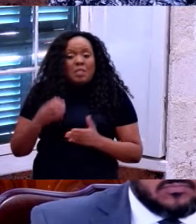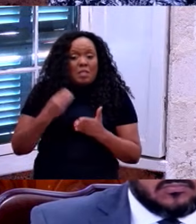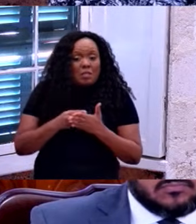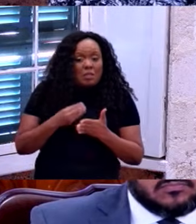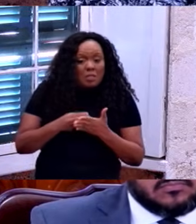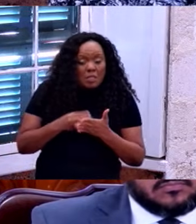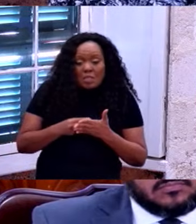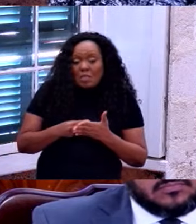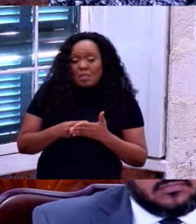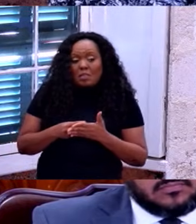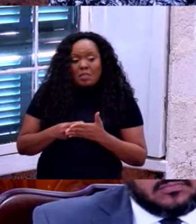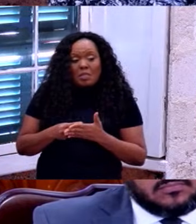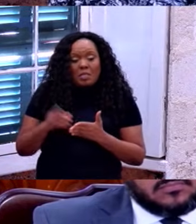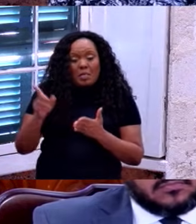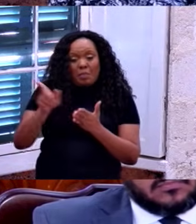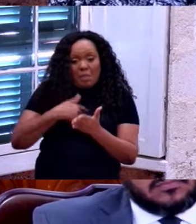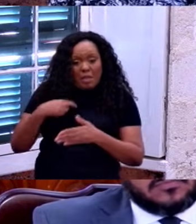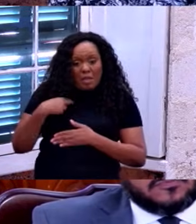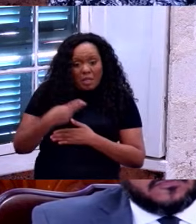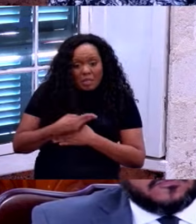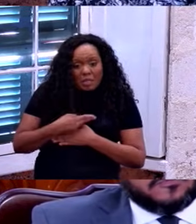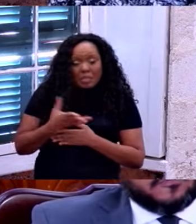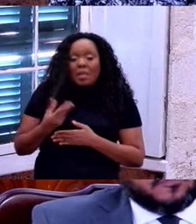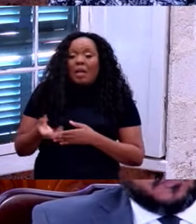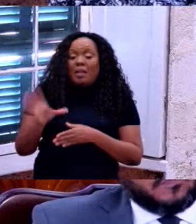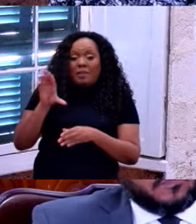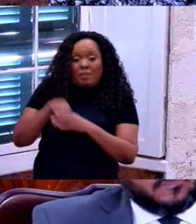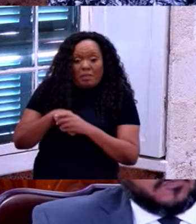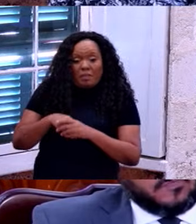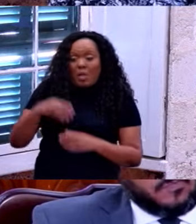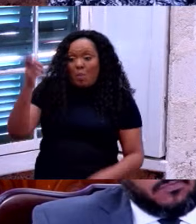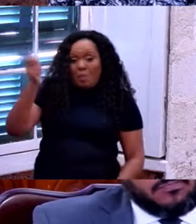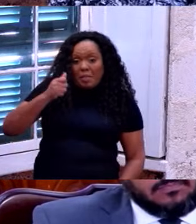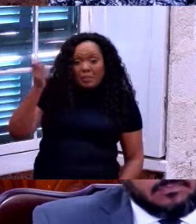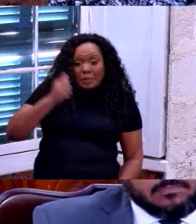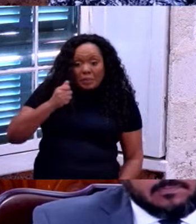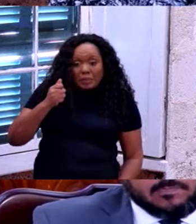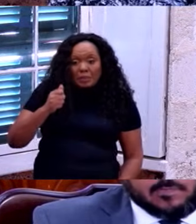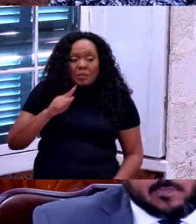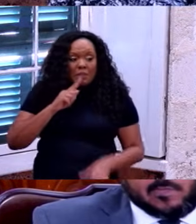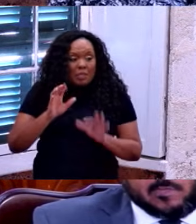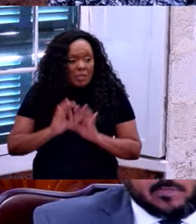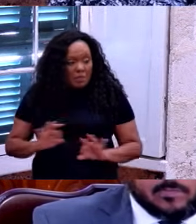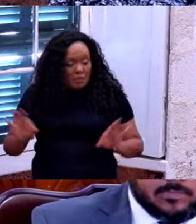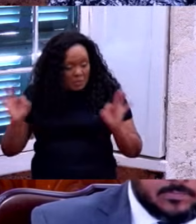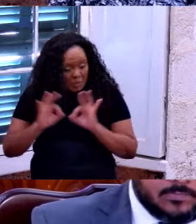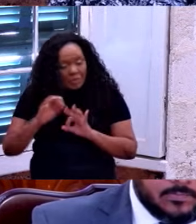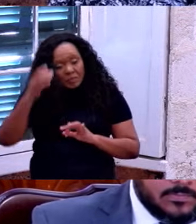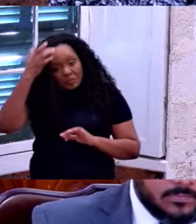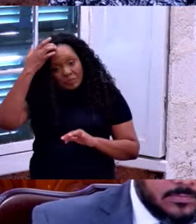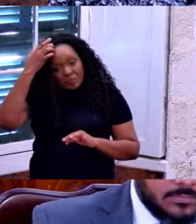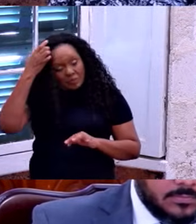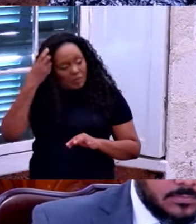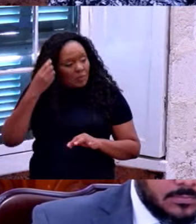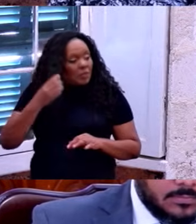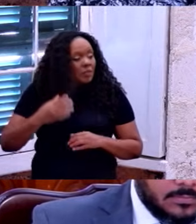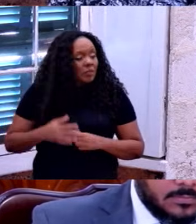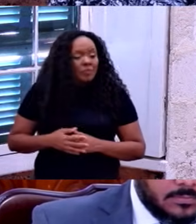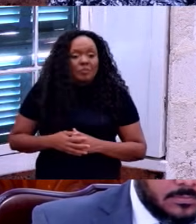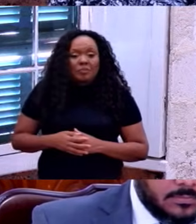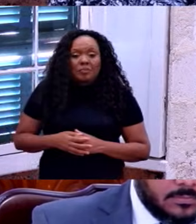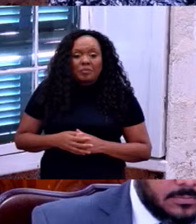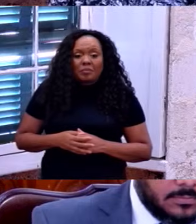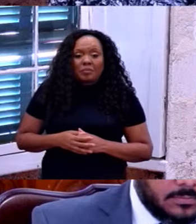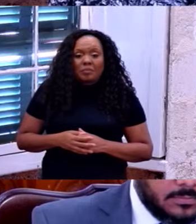the ability to include that into a pension scheme is important. Because not to do so is to